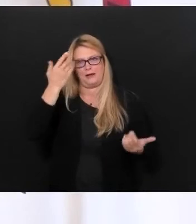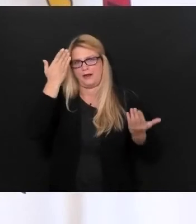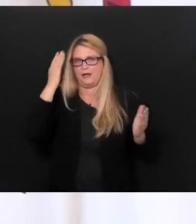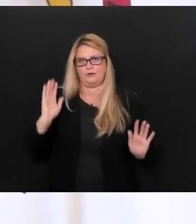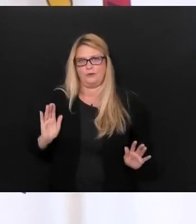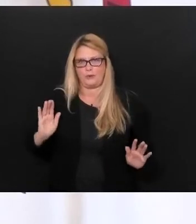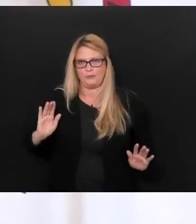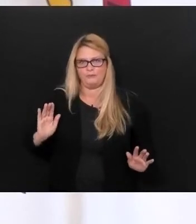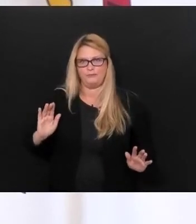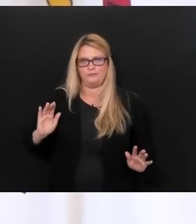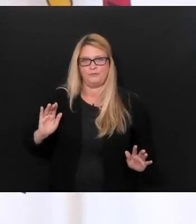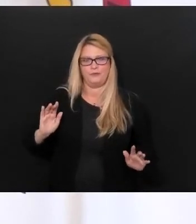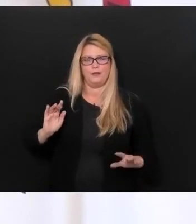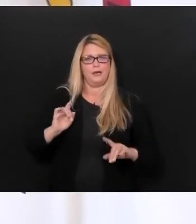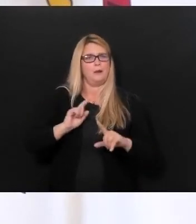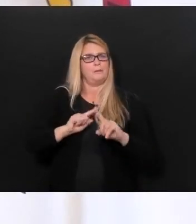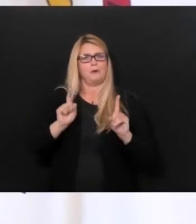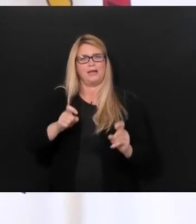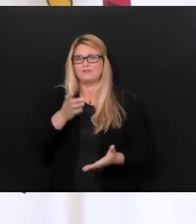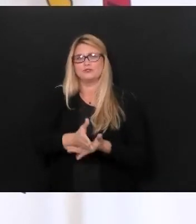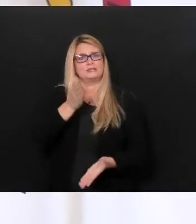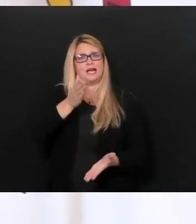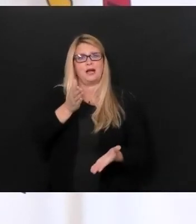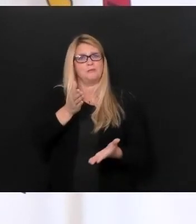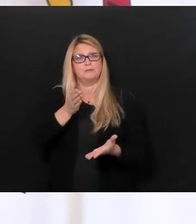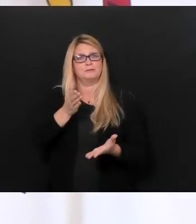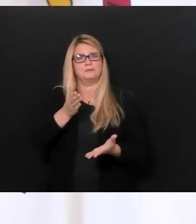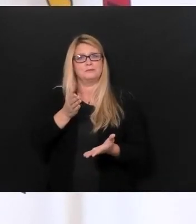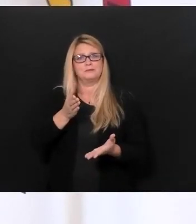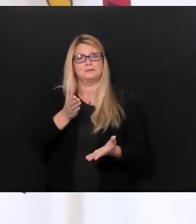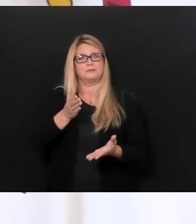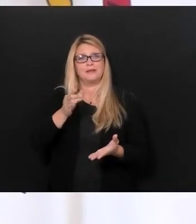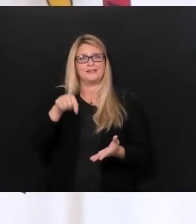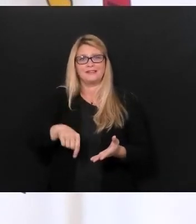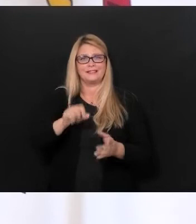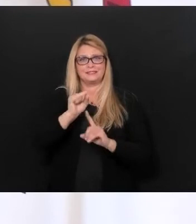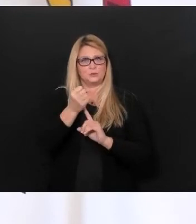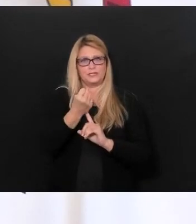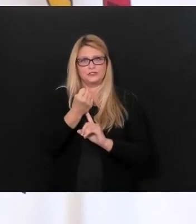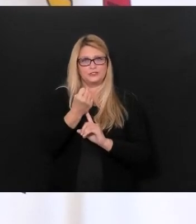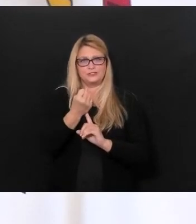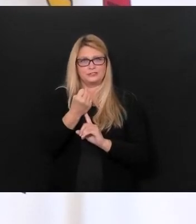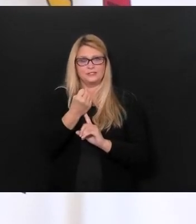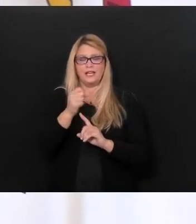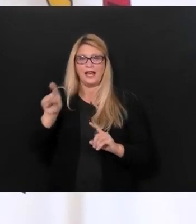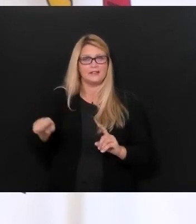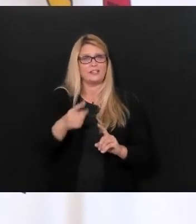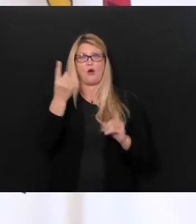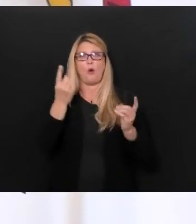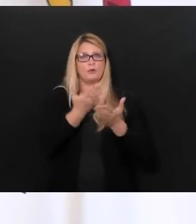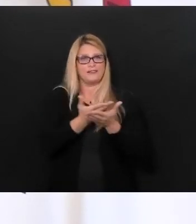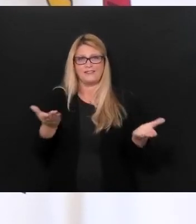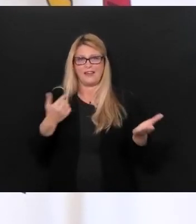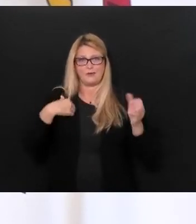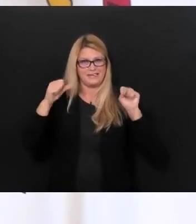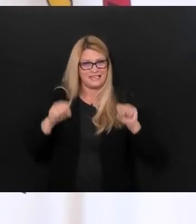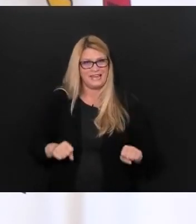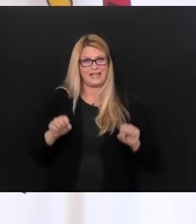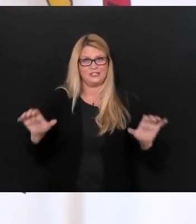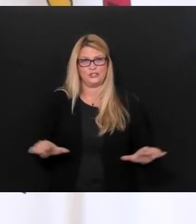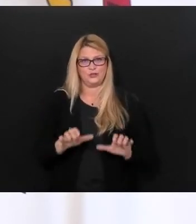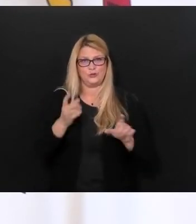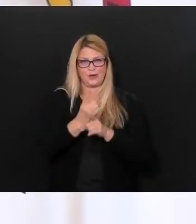We got to turn this thing around. And absolutely with all in us, the only thing we can do at this moment